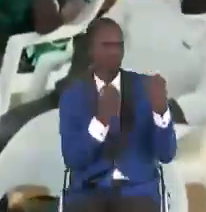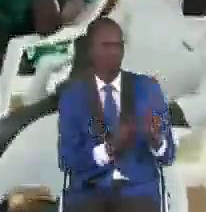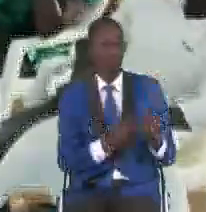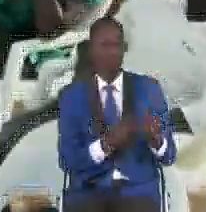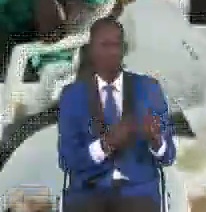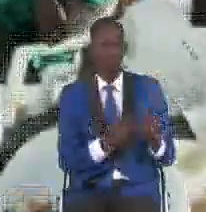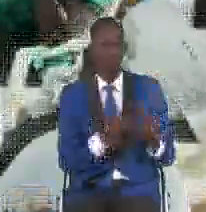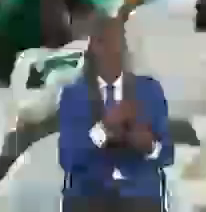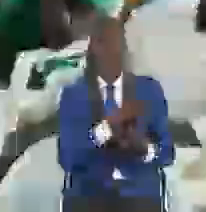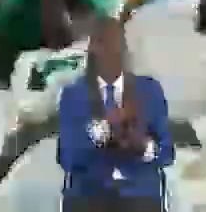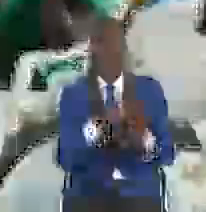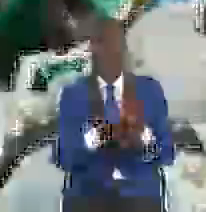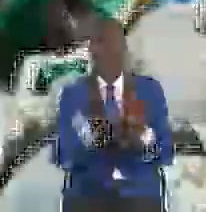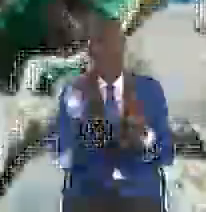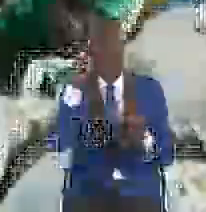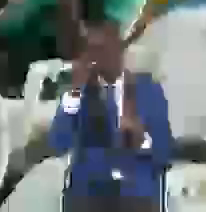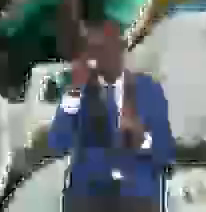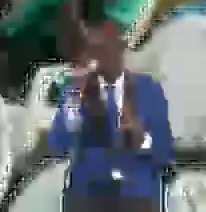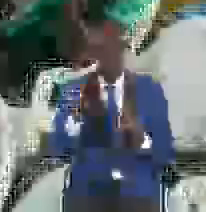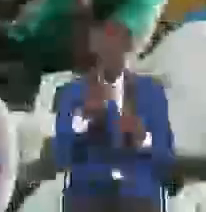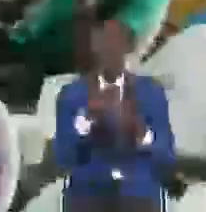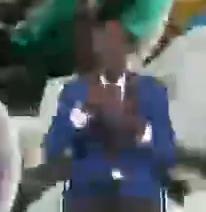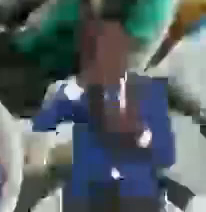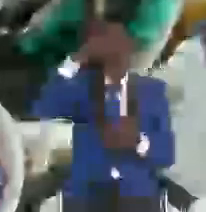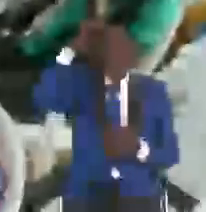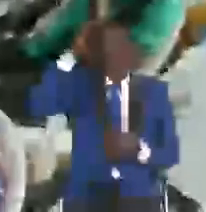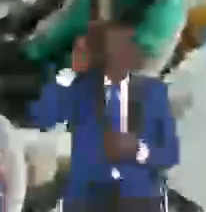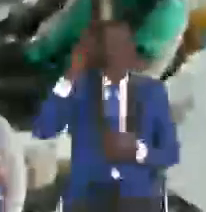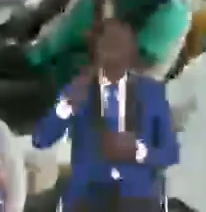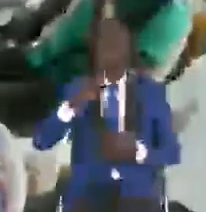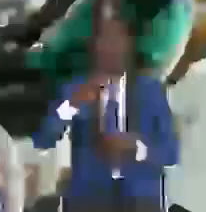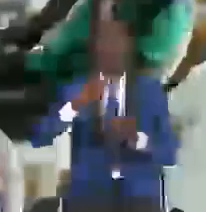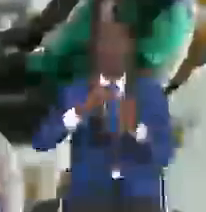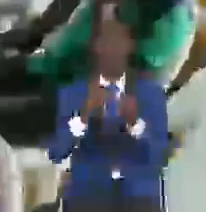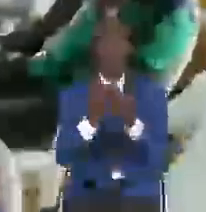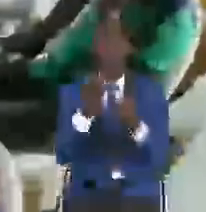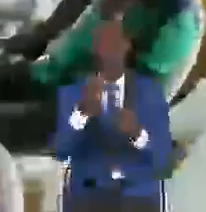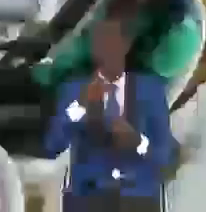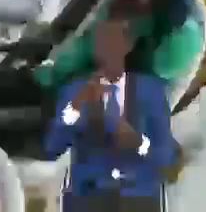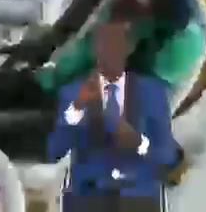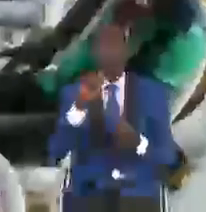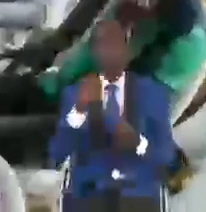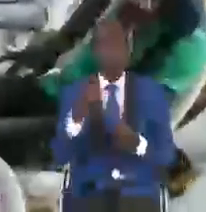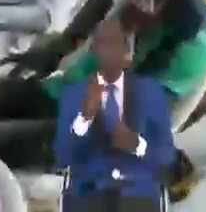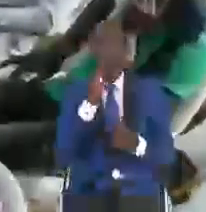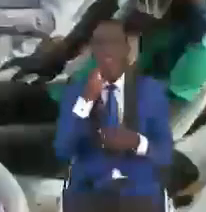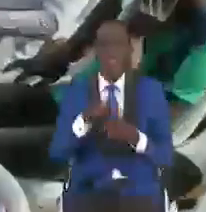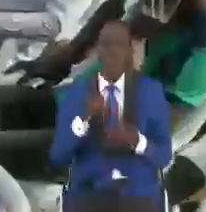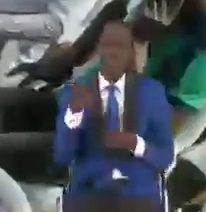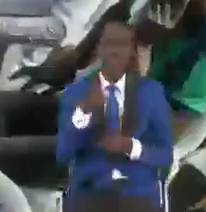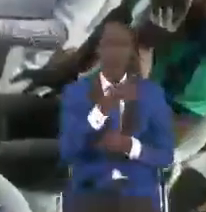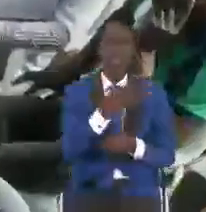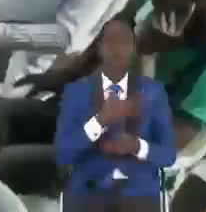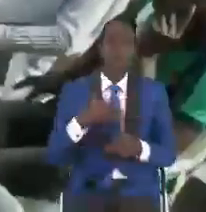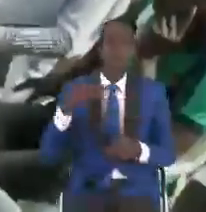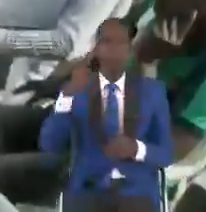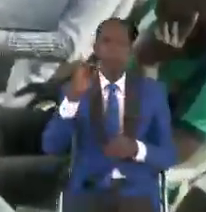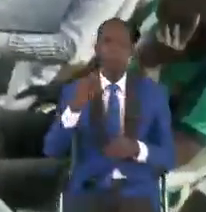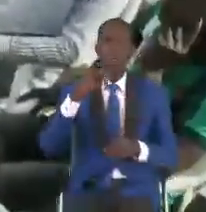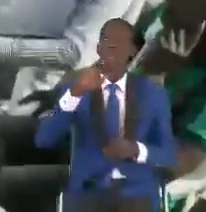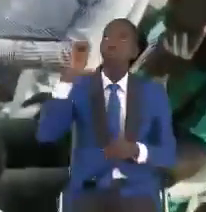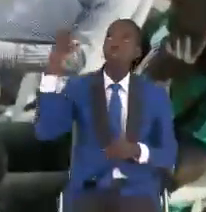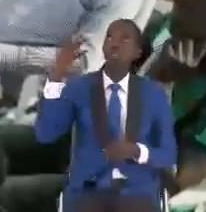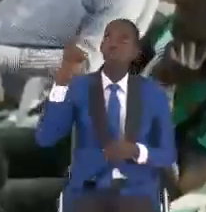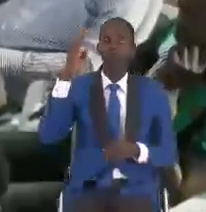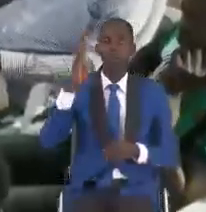the lion of the tribe of Judah, lives on the inside of you, and by the grace of God, he's given you